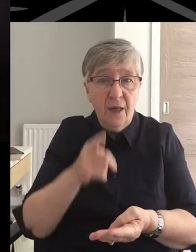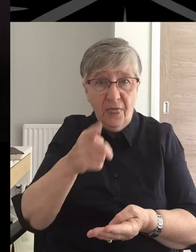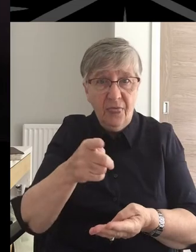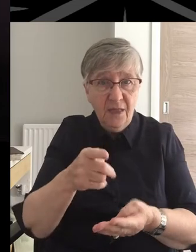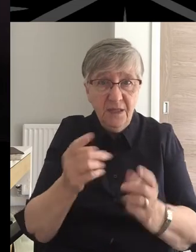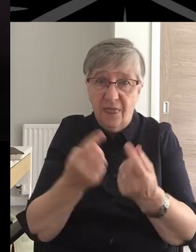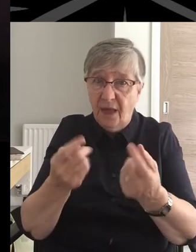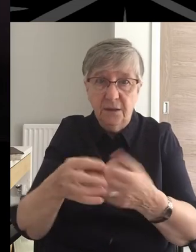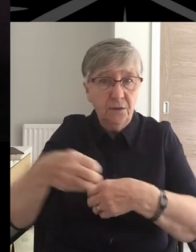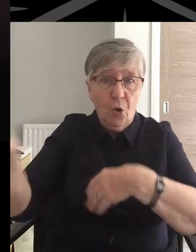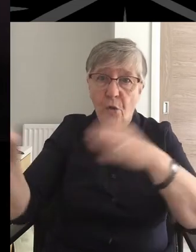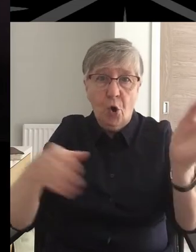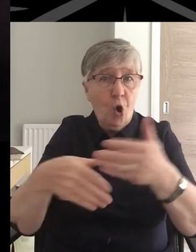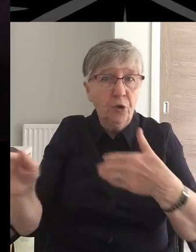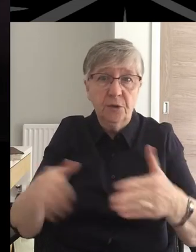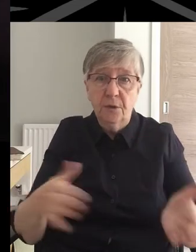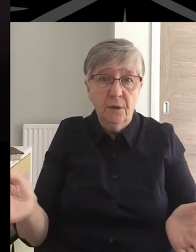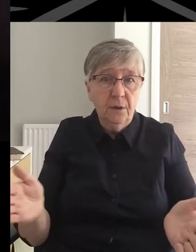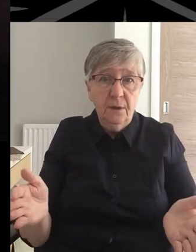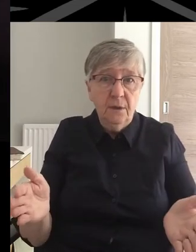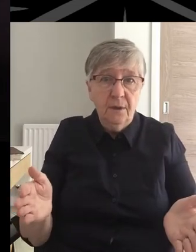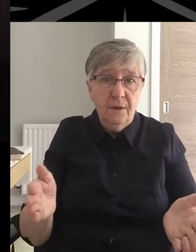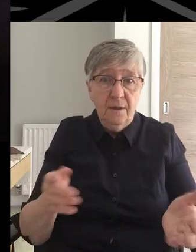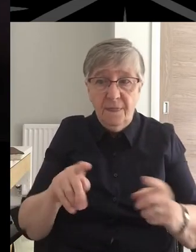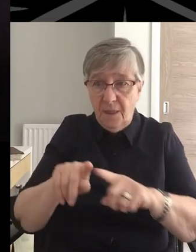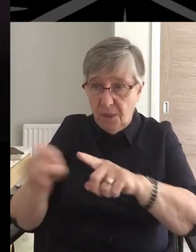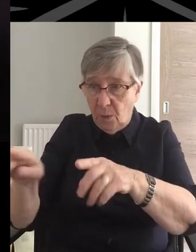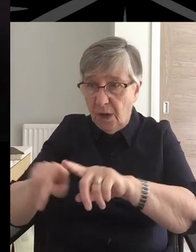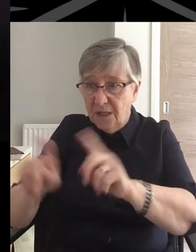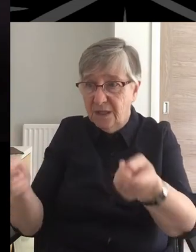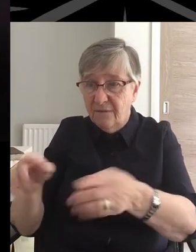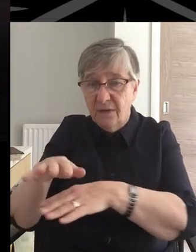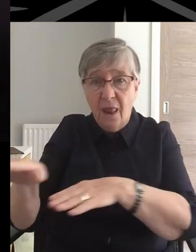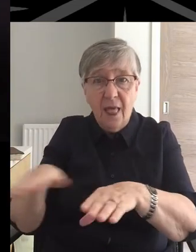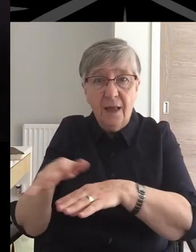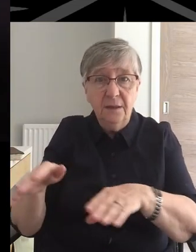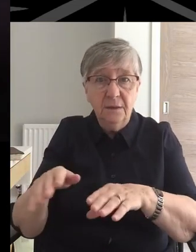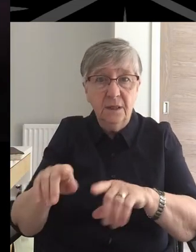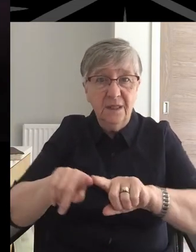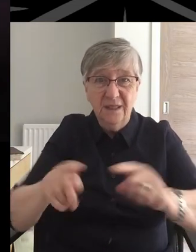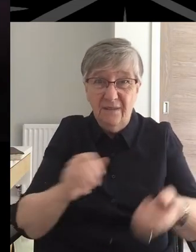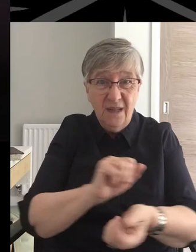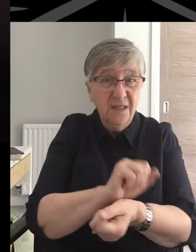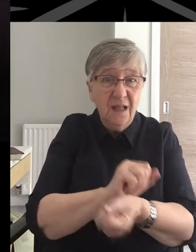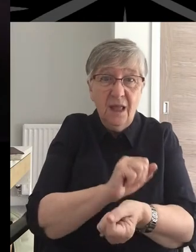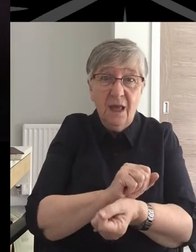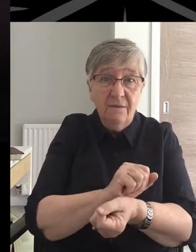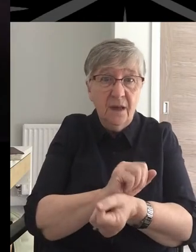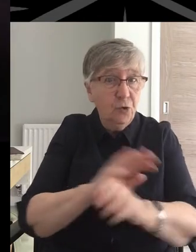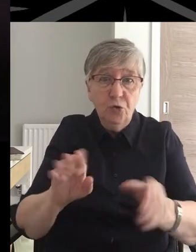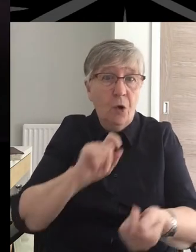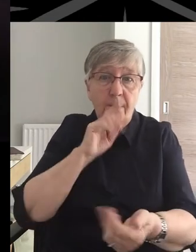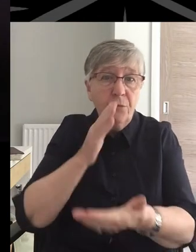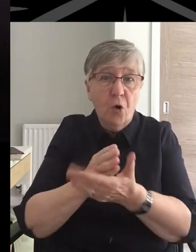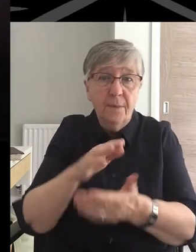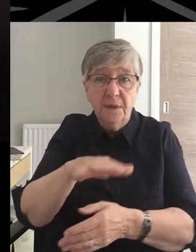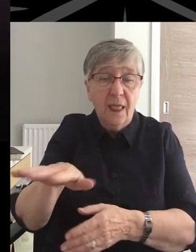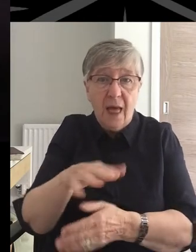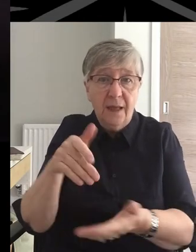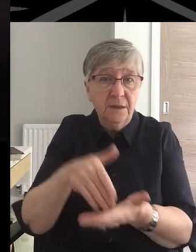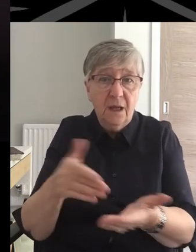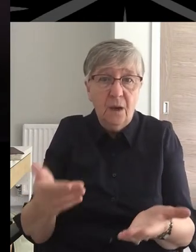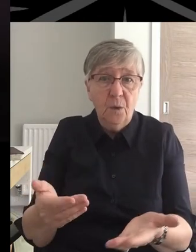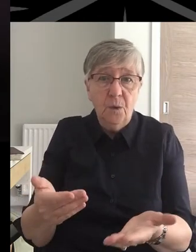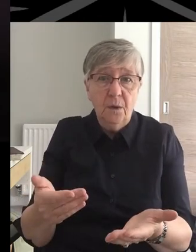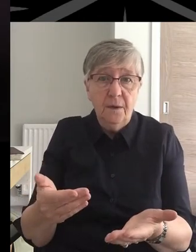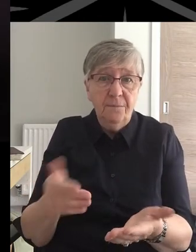were removed. They were back in a foreign land, back in slavery. They were not in the promised land. And